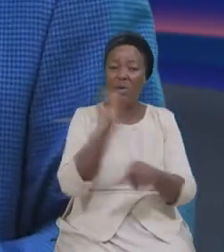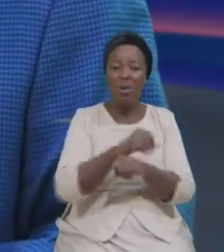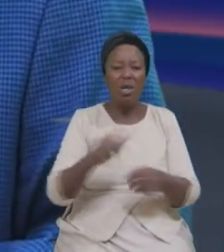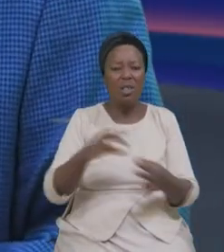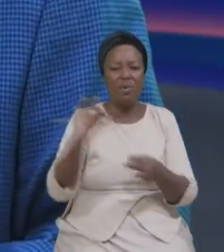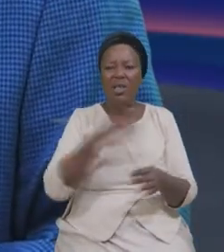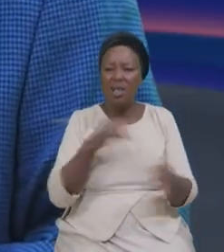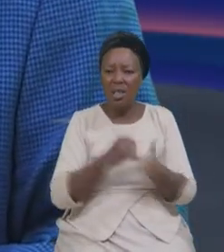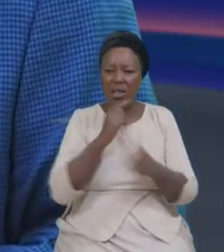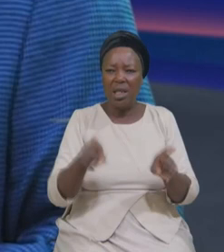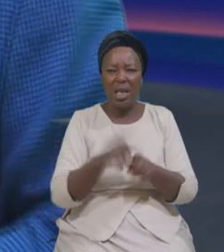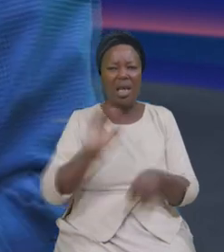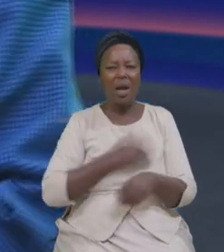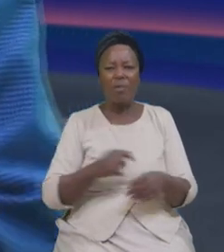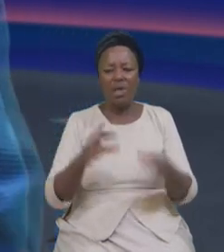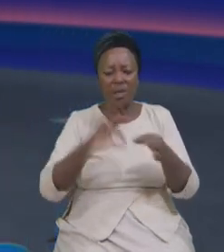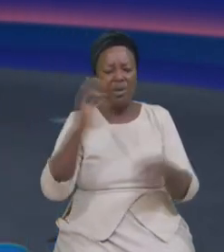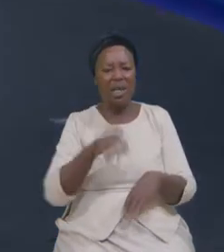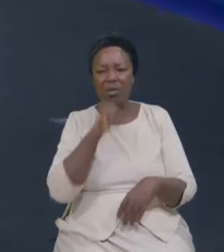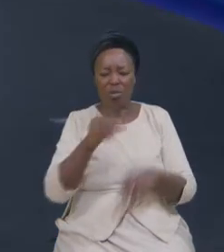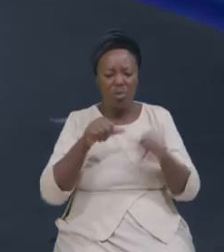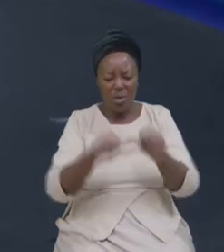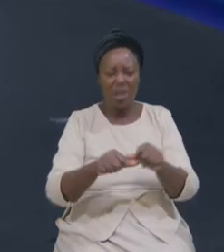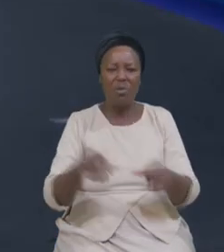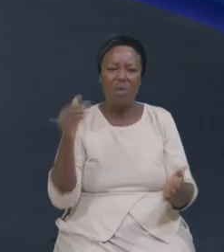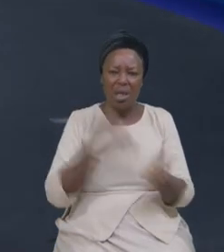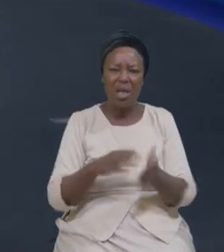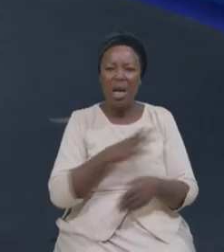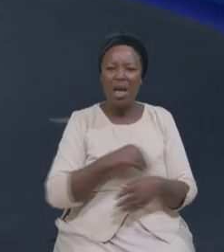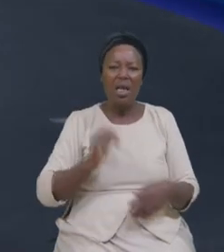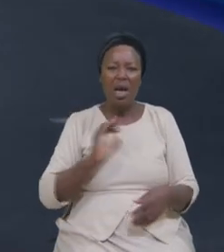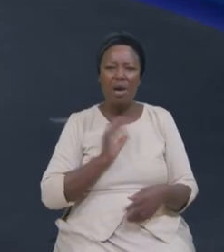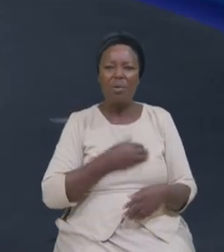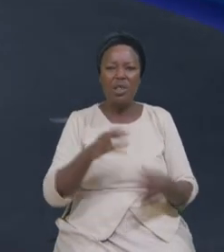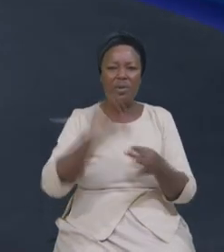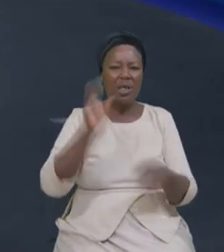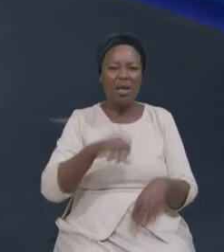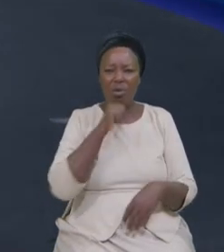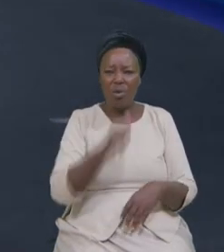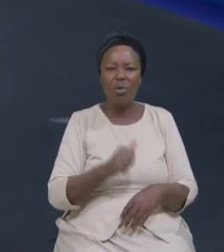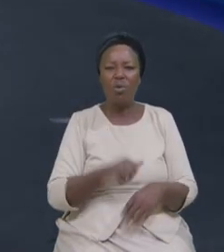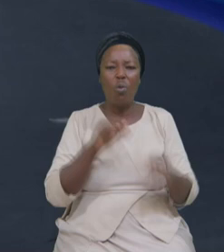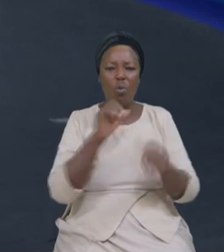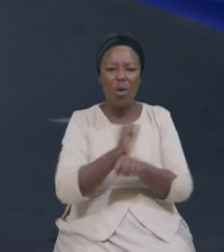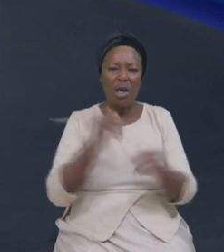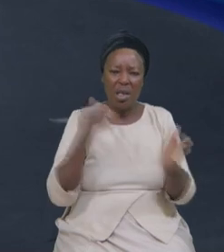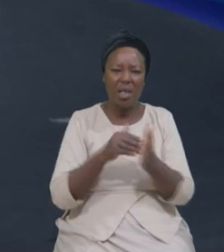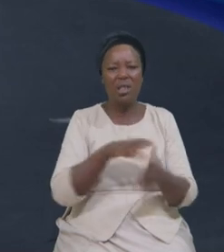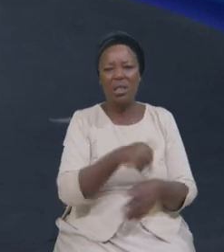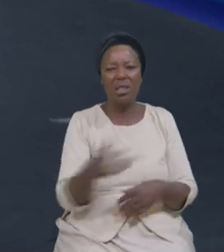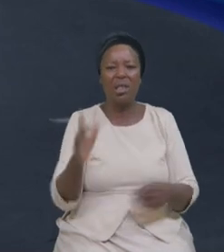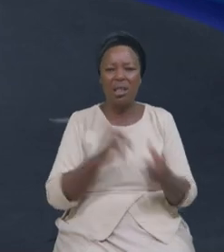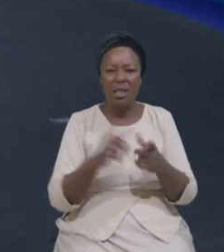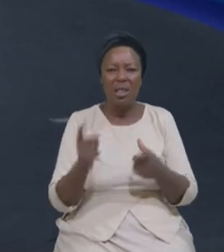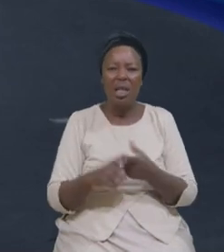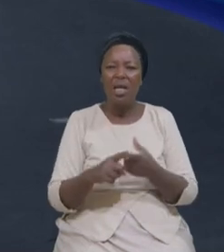our spirit cannot move on. Our spirit cannot deal with anything. It's like we're giving up. No, you will not give up. Don't